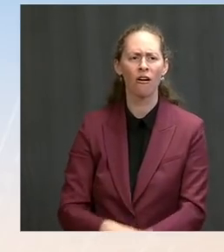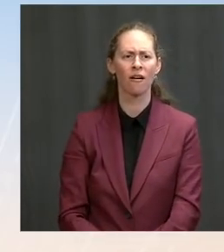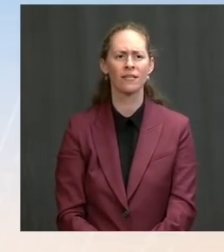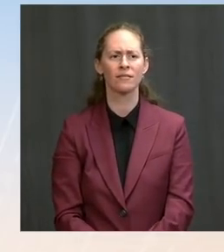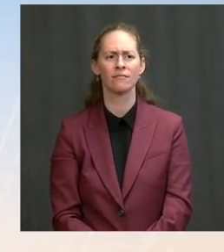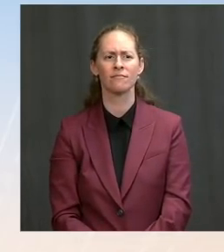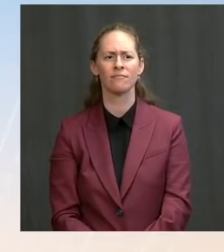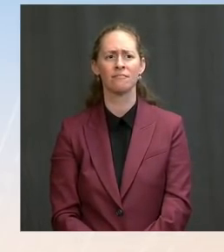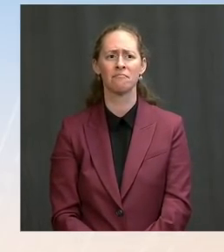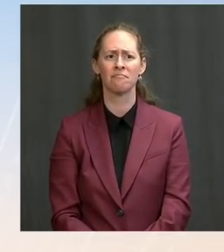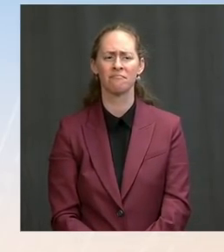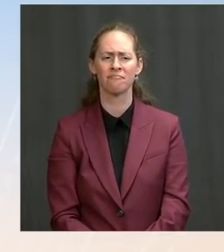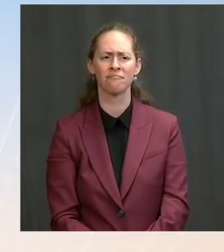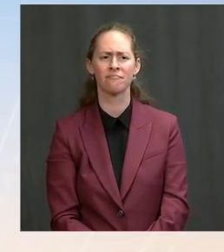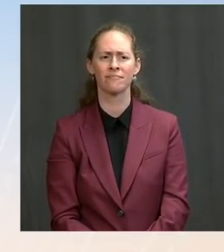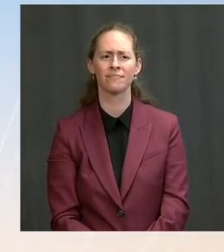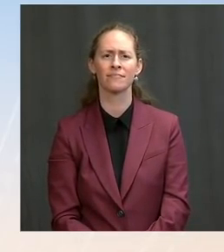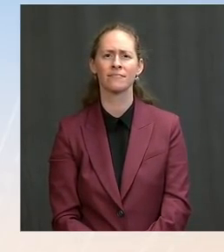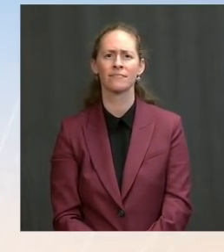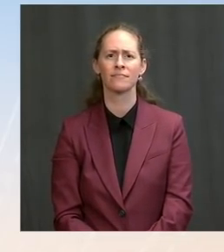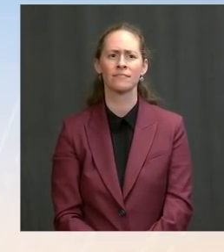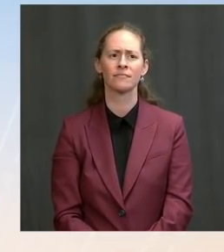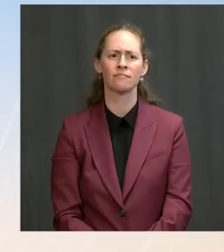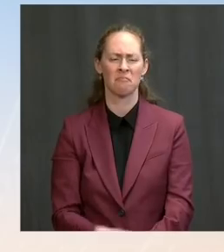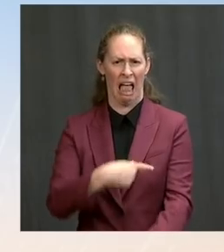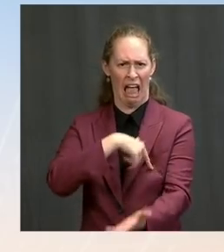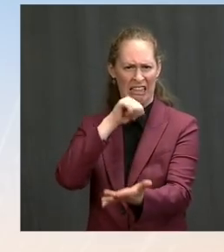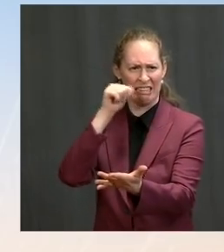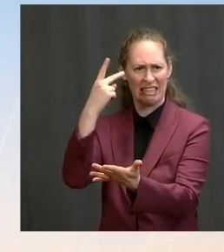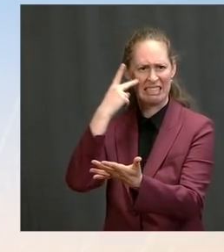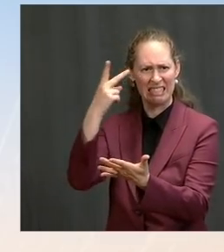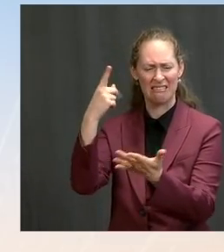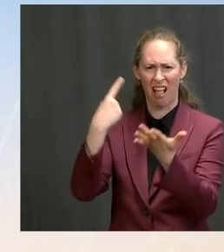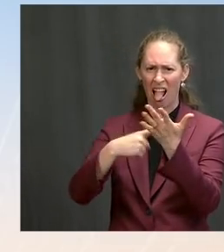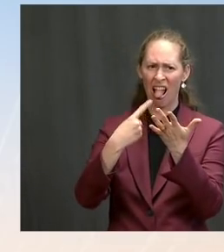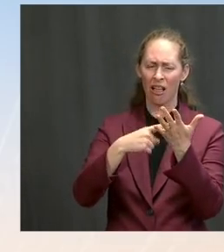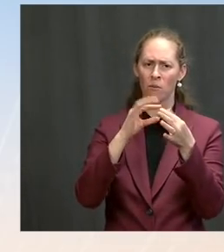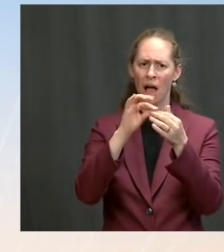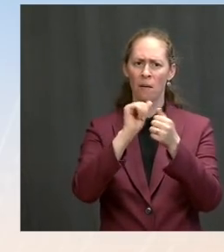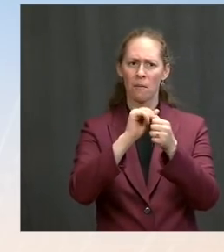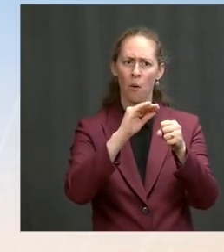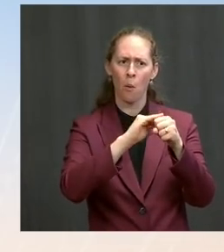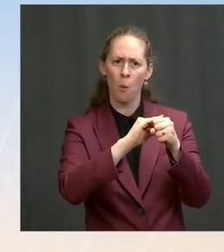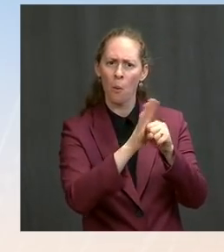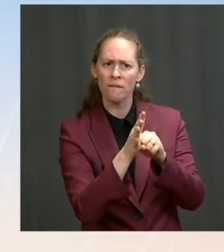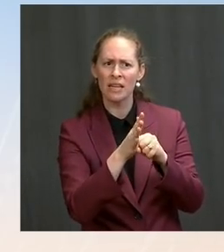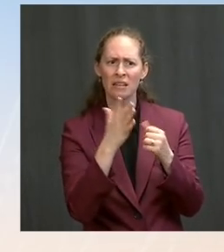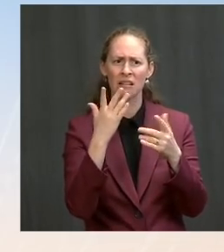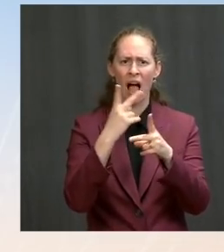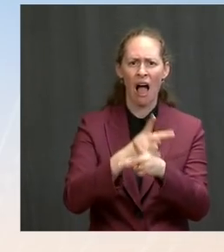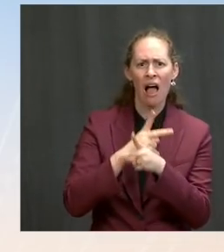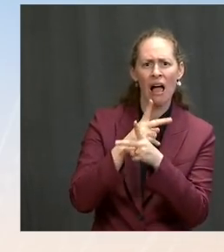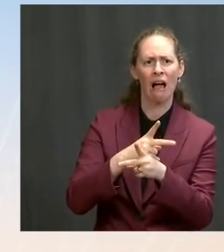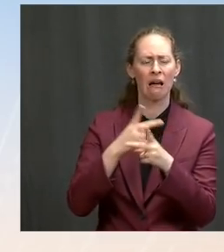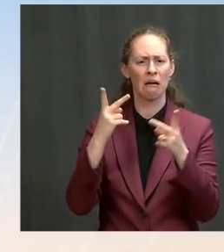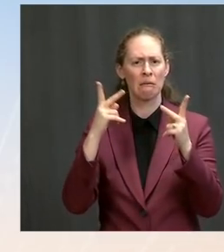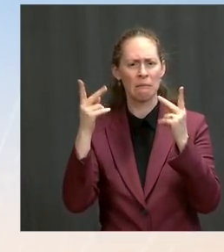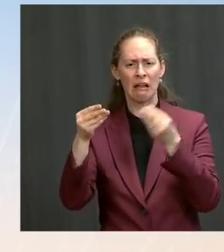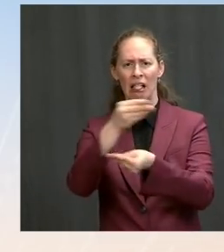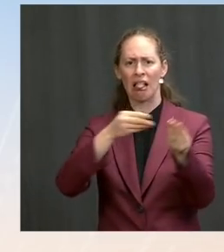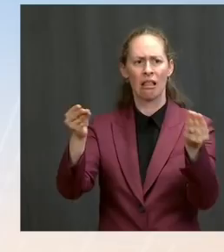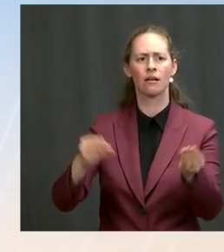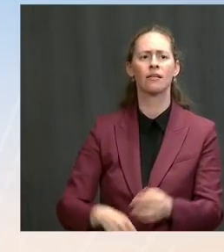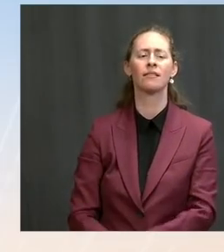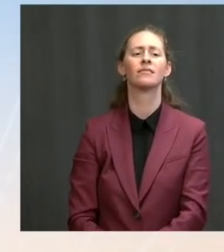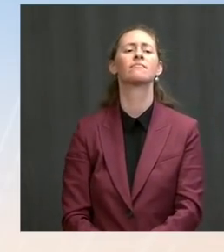that you talked about the COVID precautions. So yeah. Guidance was sent out to individuals